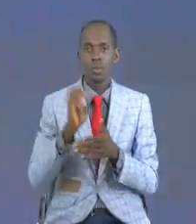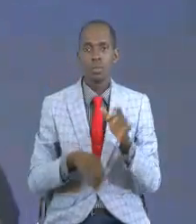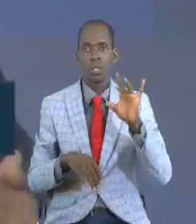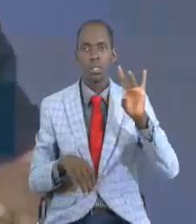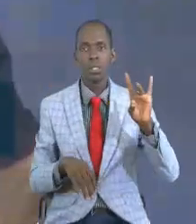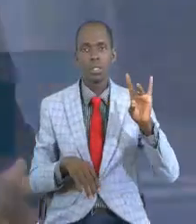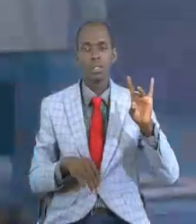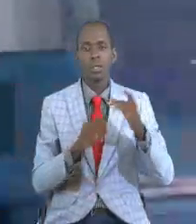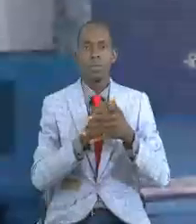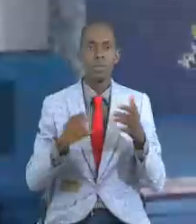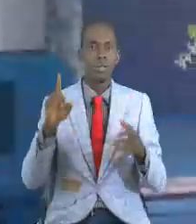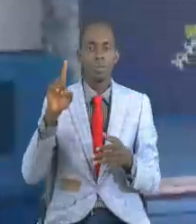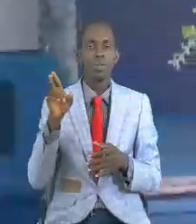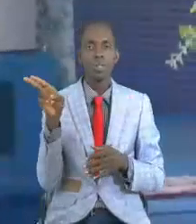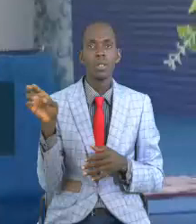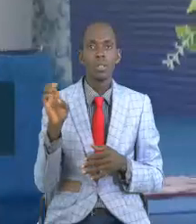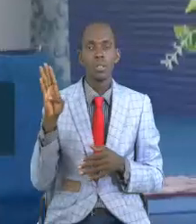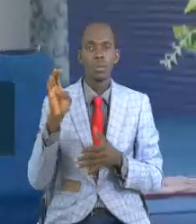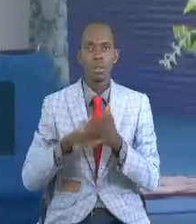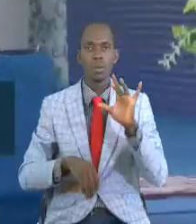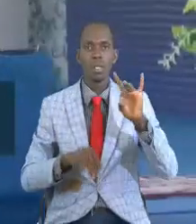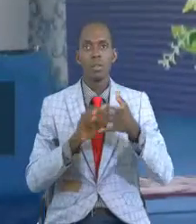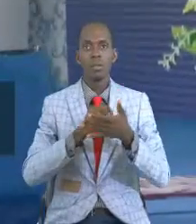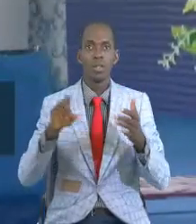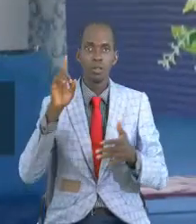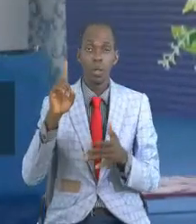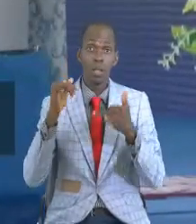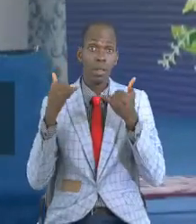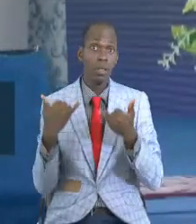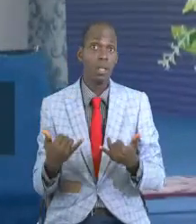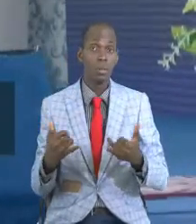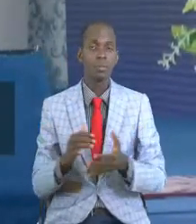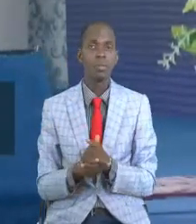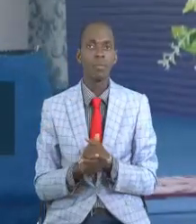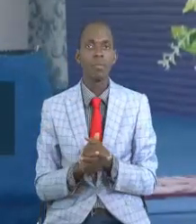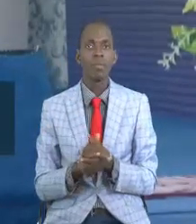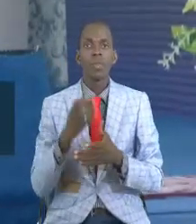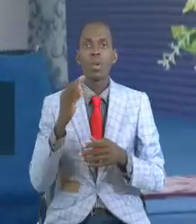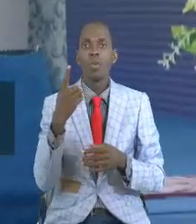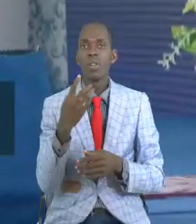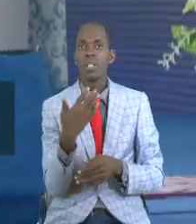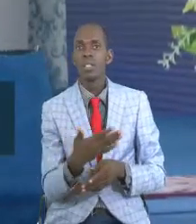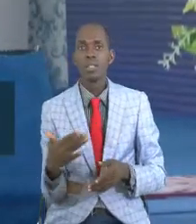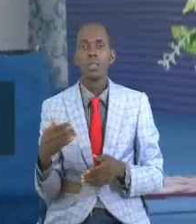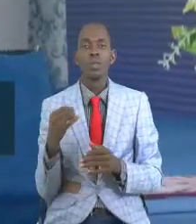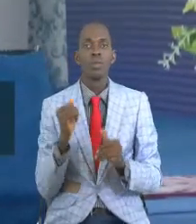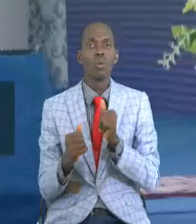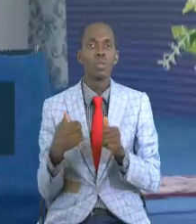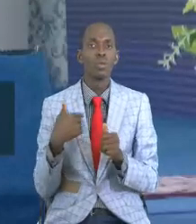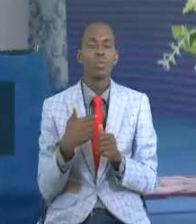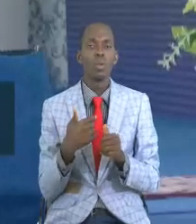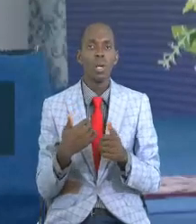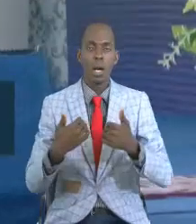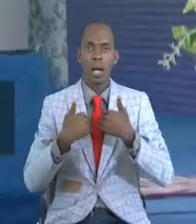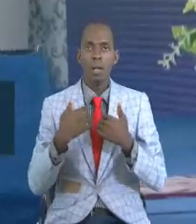verse 1. hebrews chapter 8 verse 1 now of the things which we have spoken